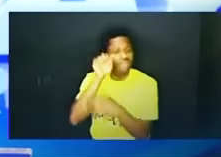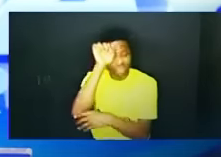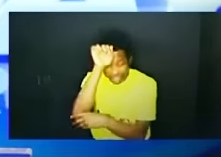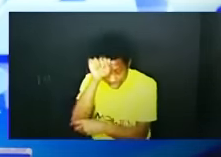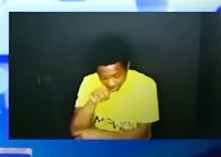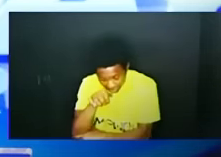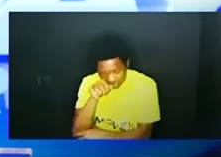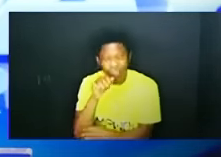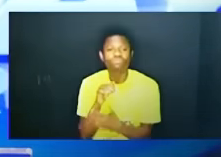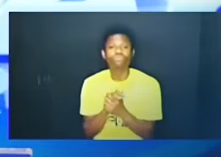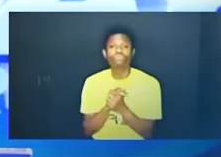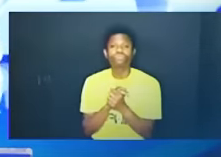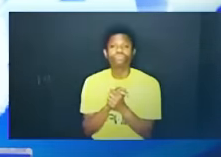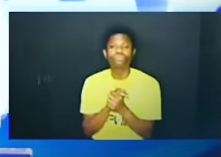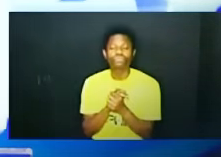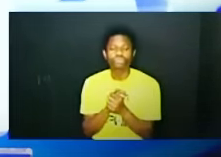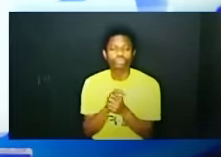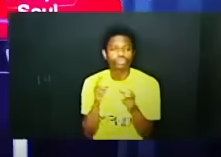you have set up.